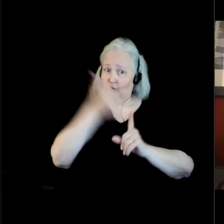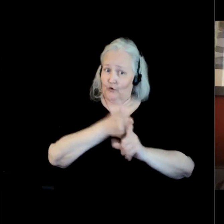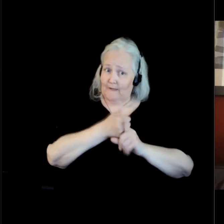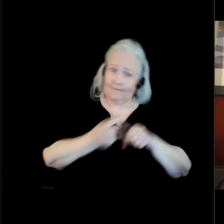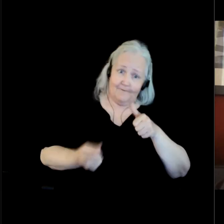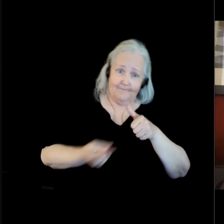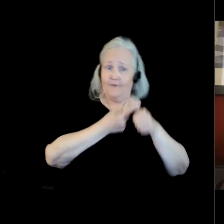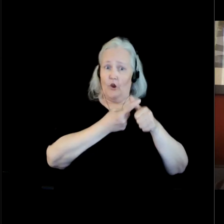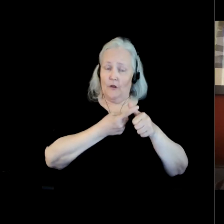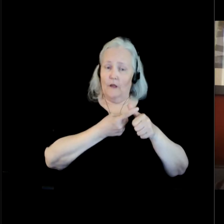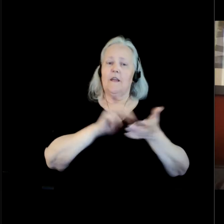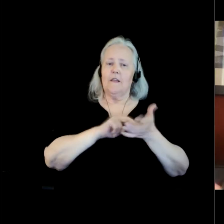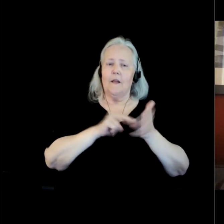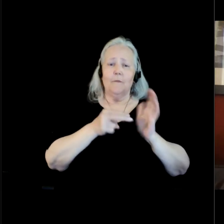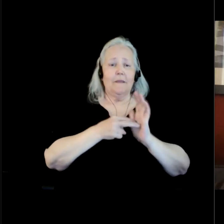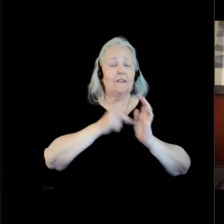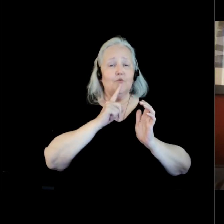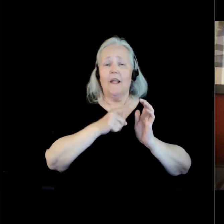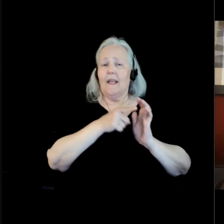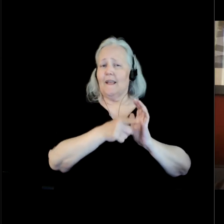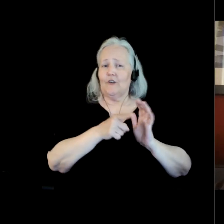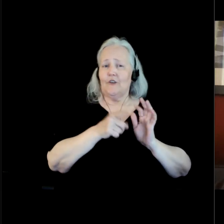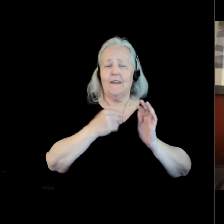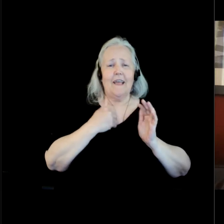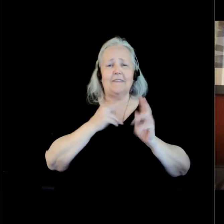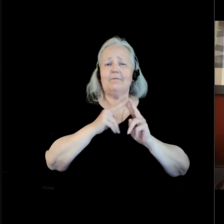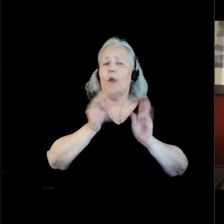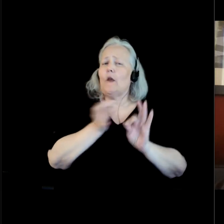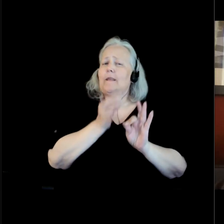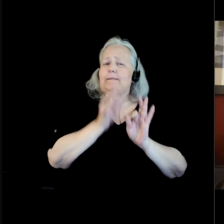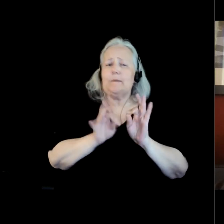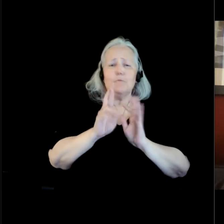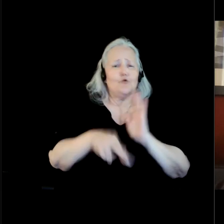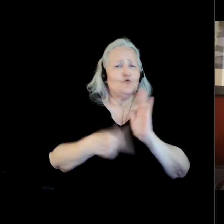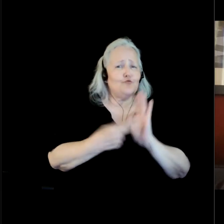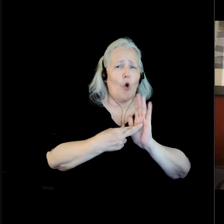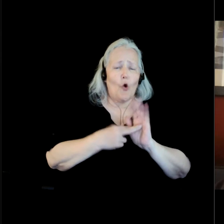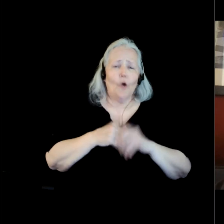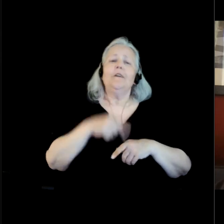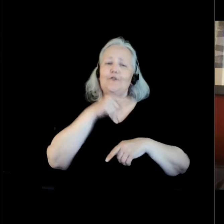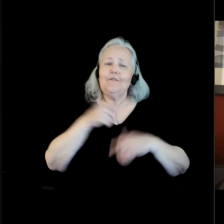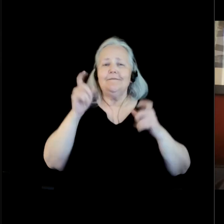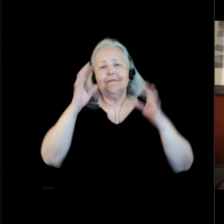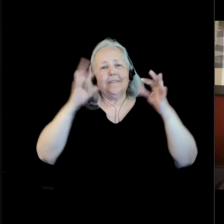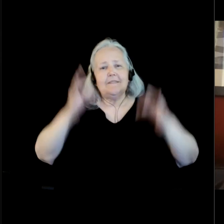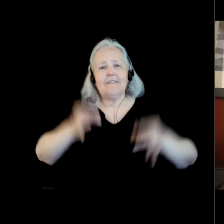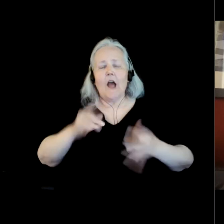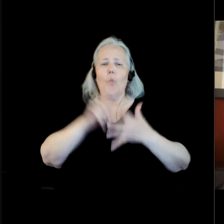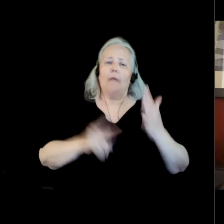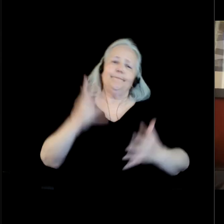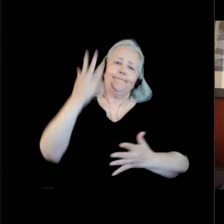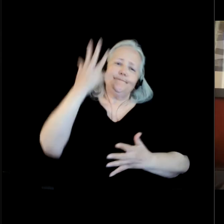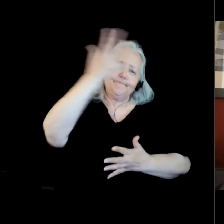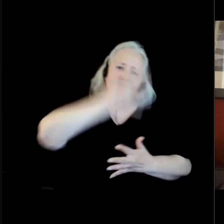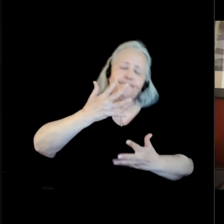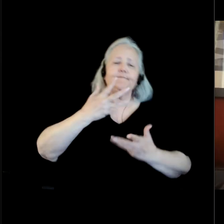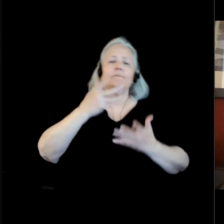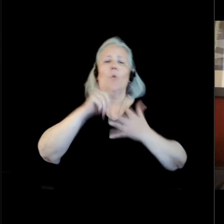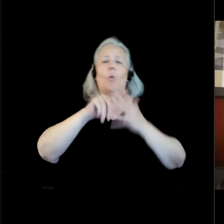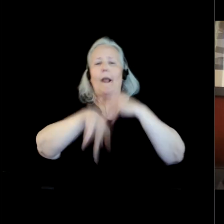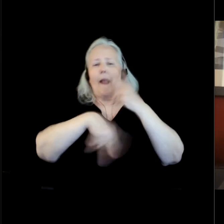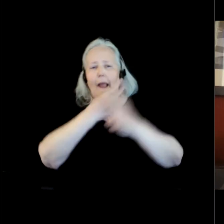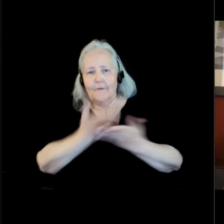playing a really central role in shaping the section, right? Determining what its character will be and setting it on the course that it will follow in